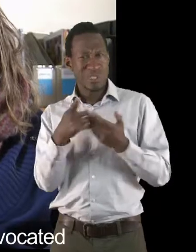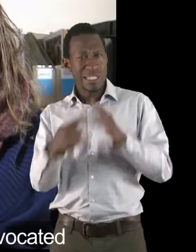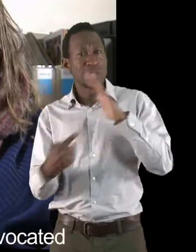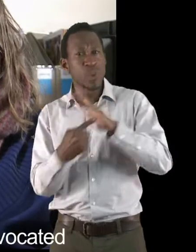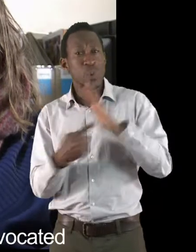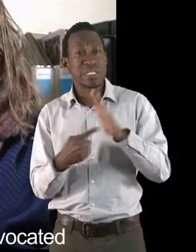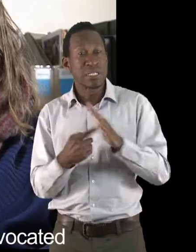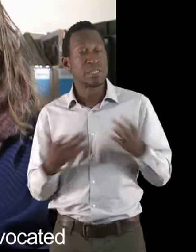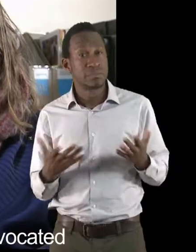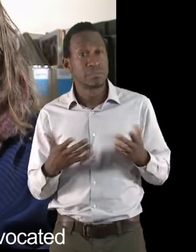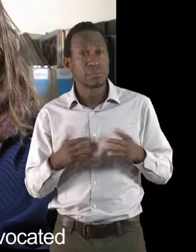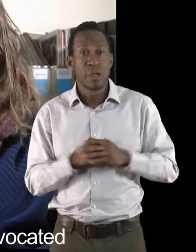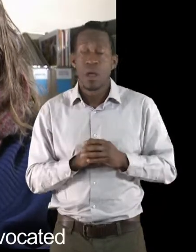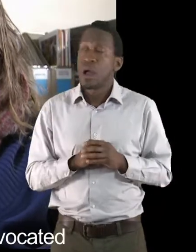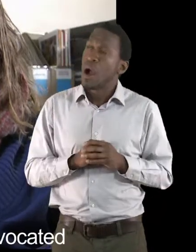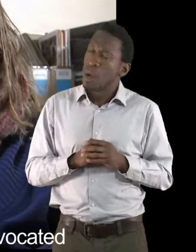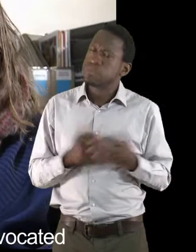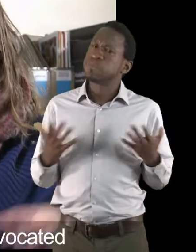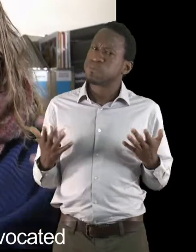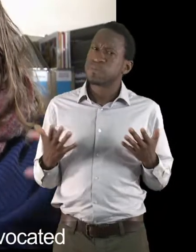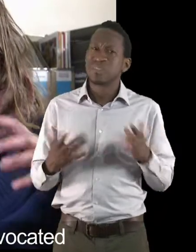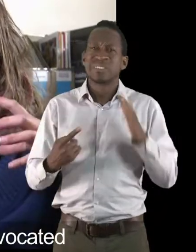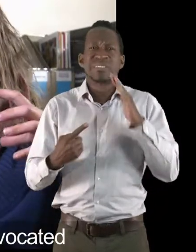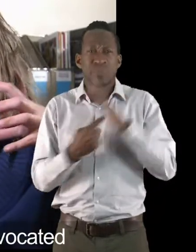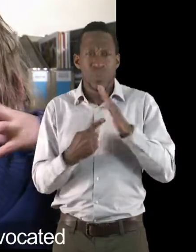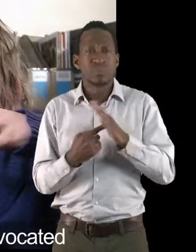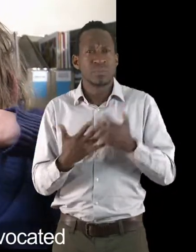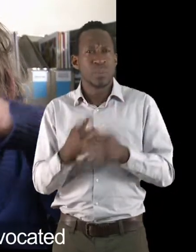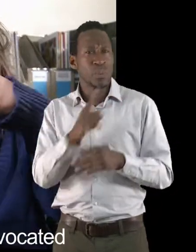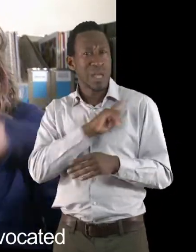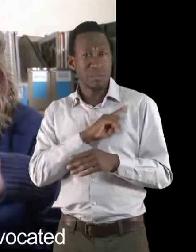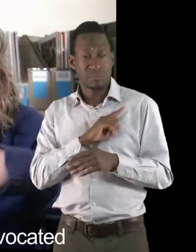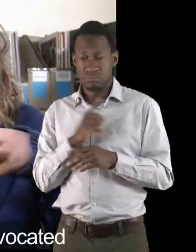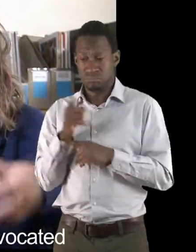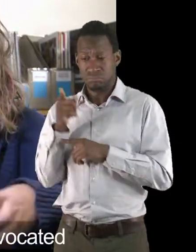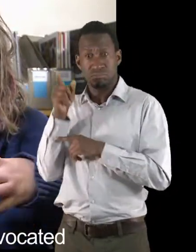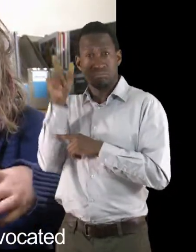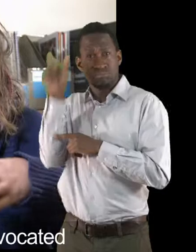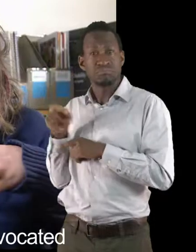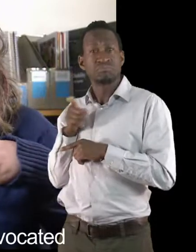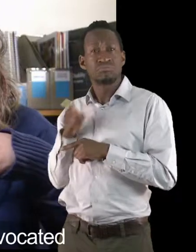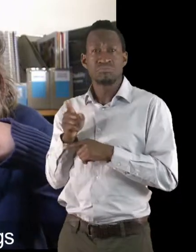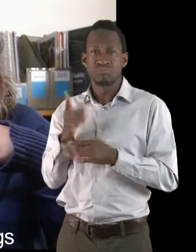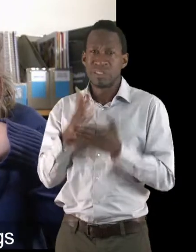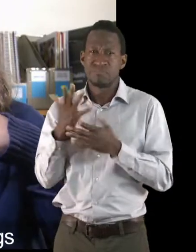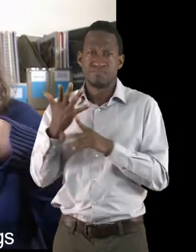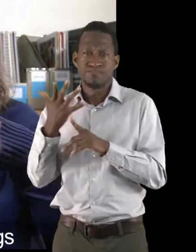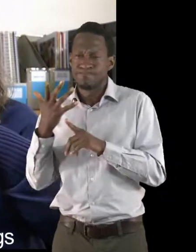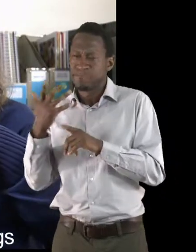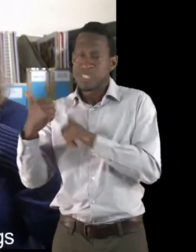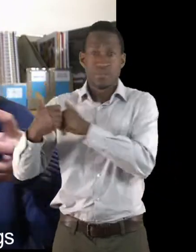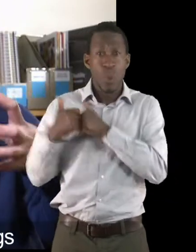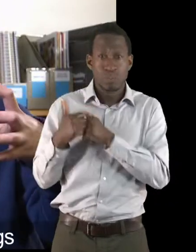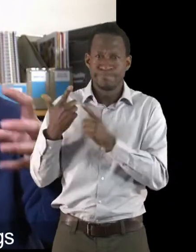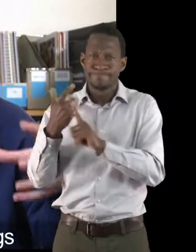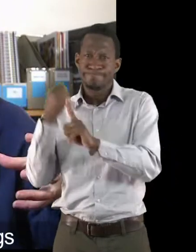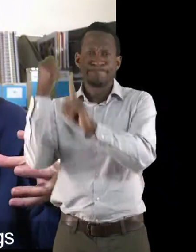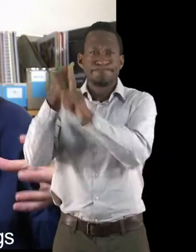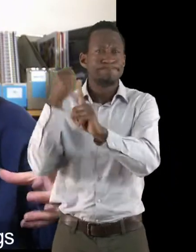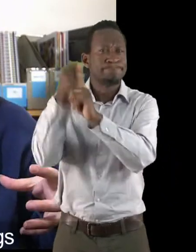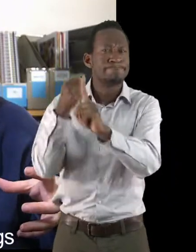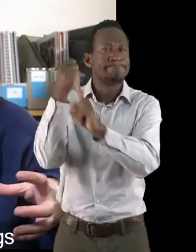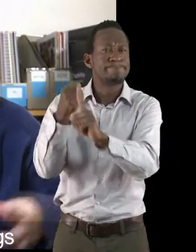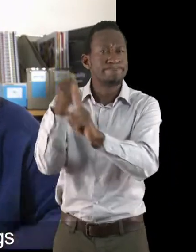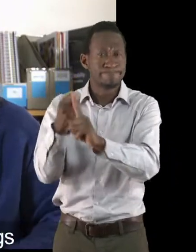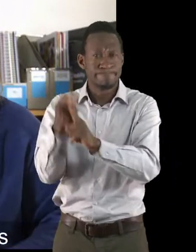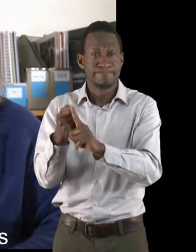that? essential, because she advocated and lobbied on my behalf, in particularly in meetings that I didn't want to